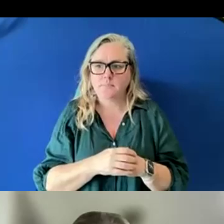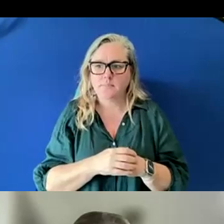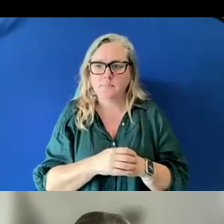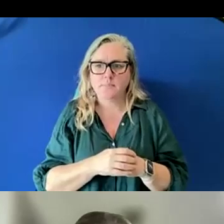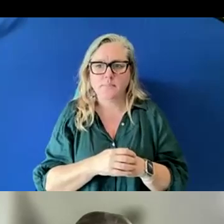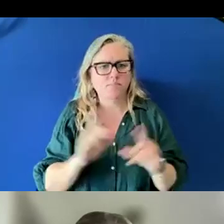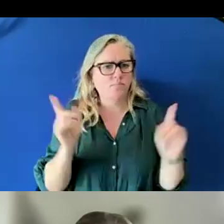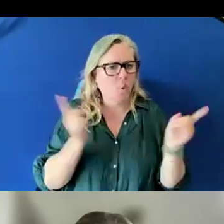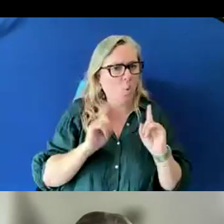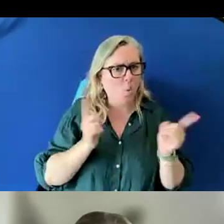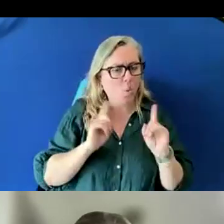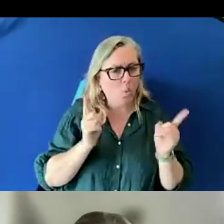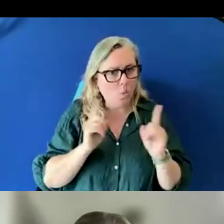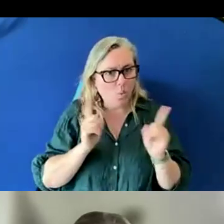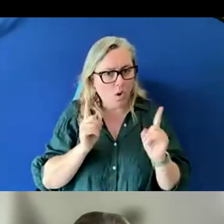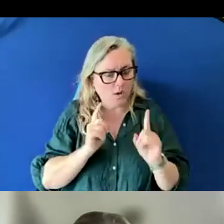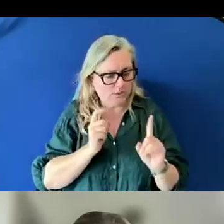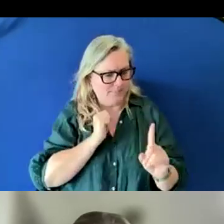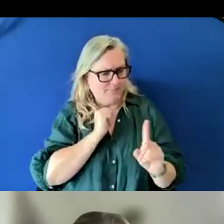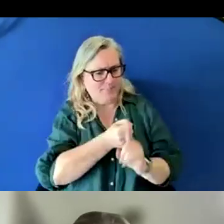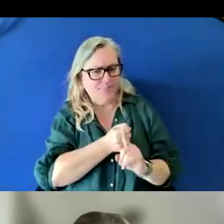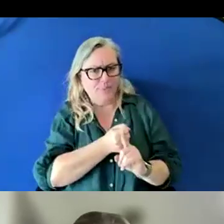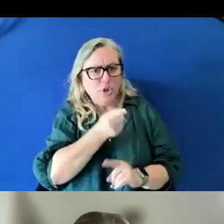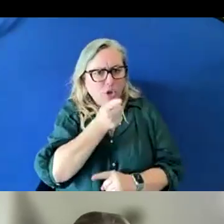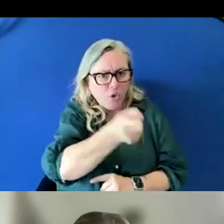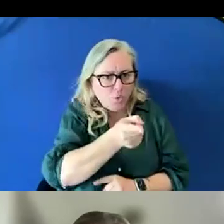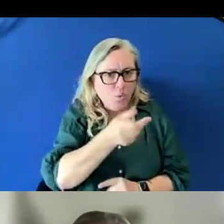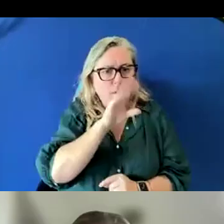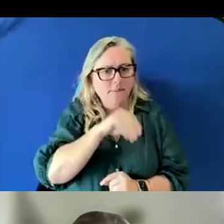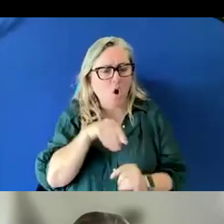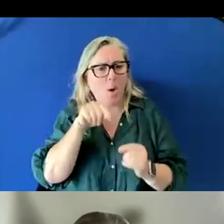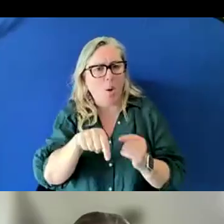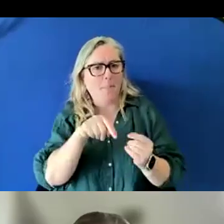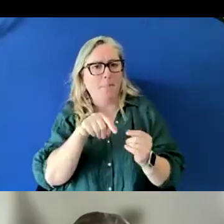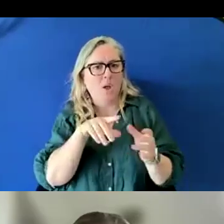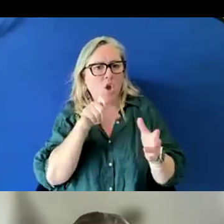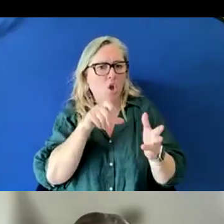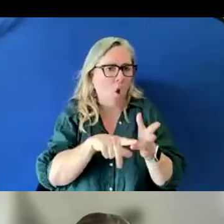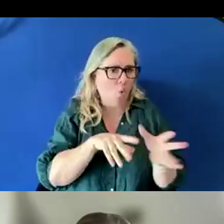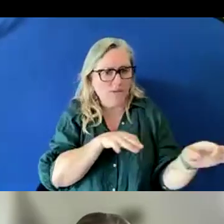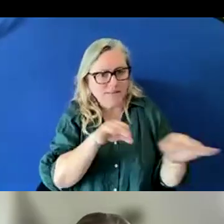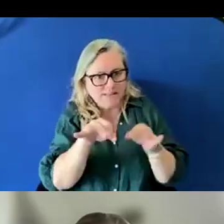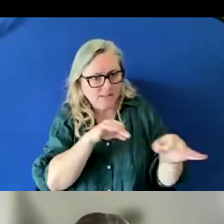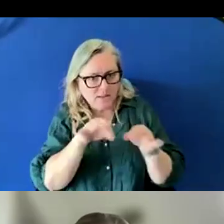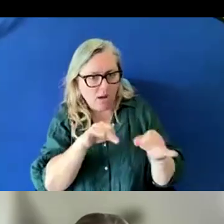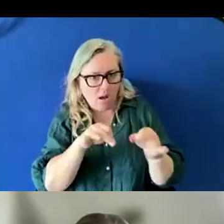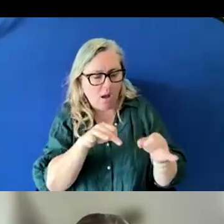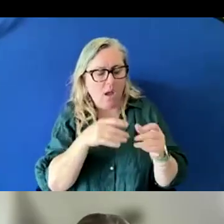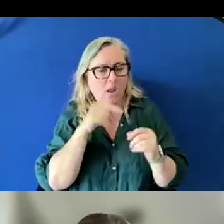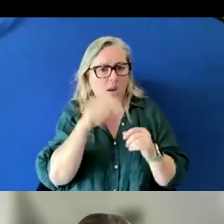What stood out to you about the co-design process? Was there something that made you feel particularly included or